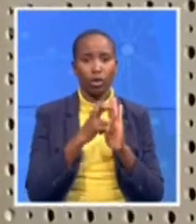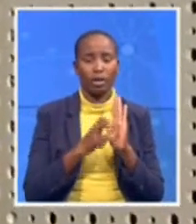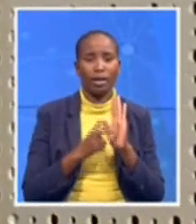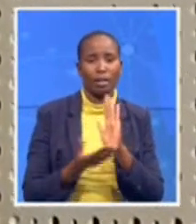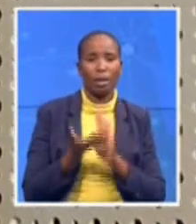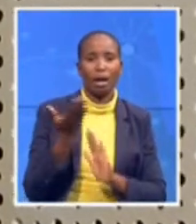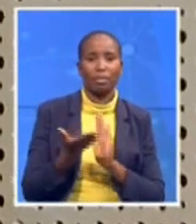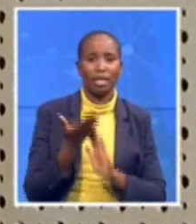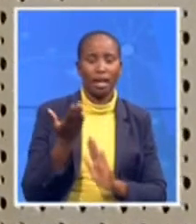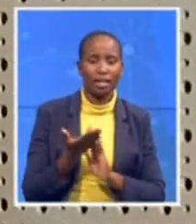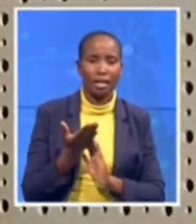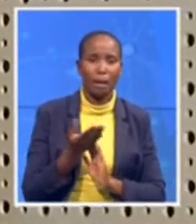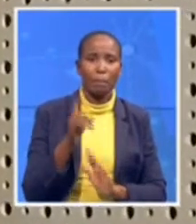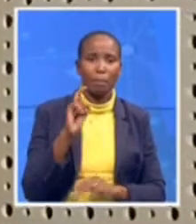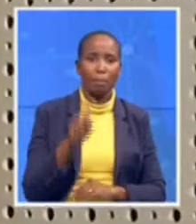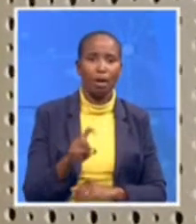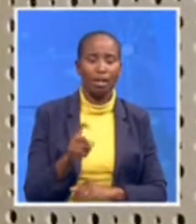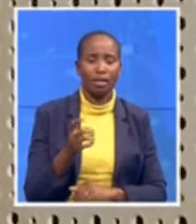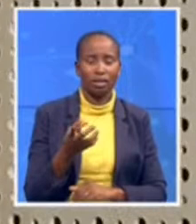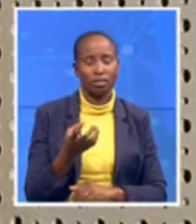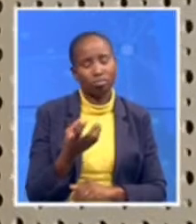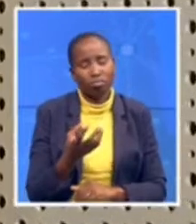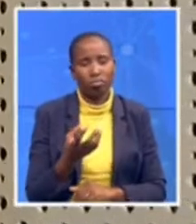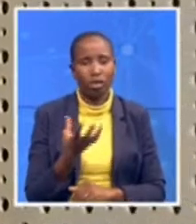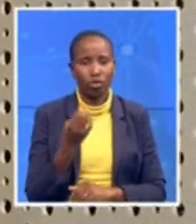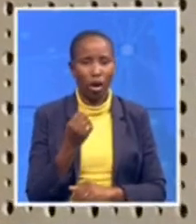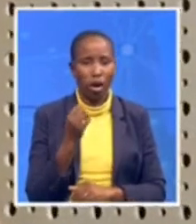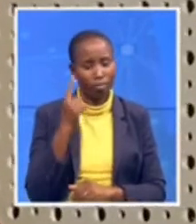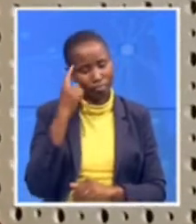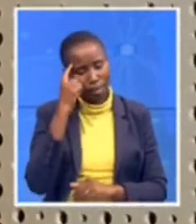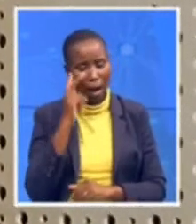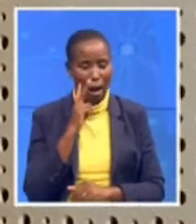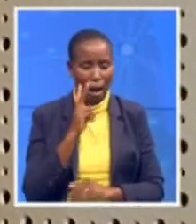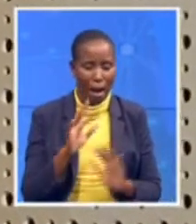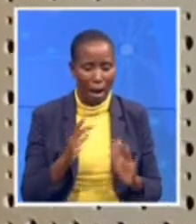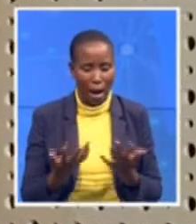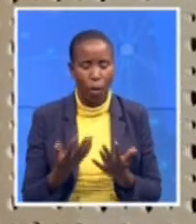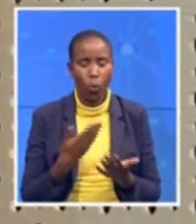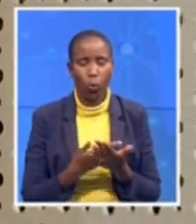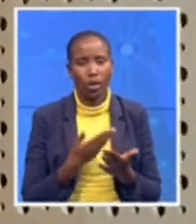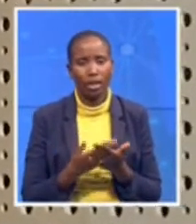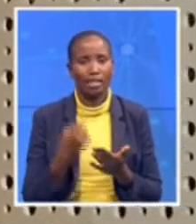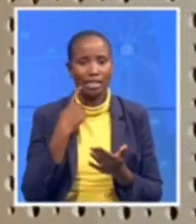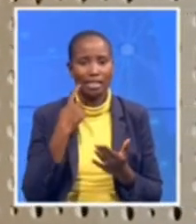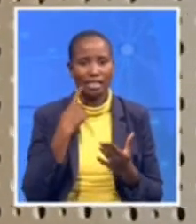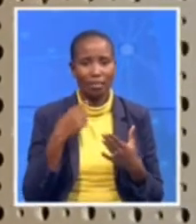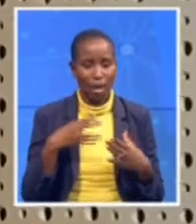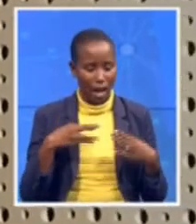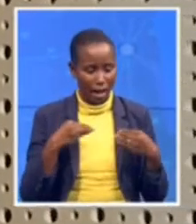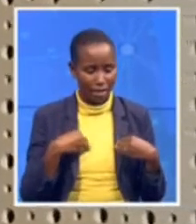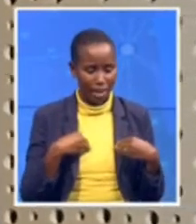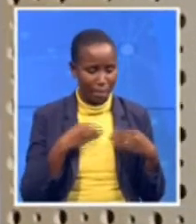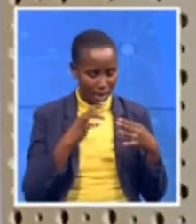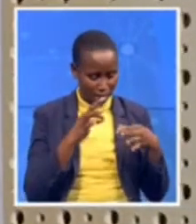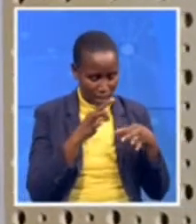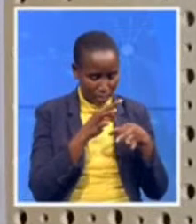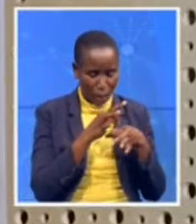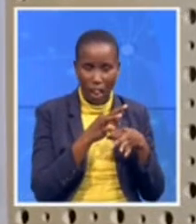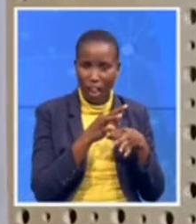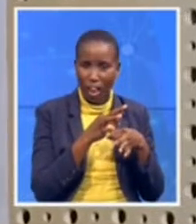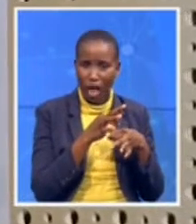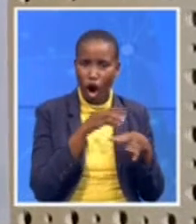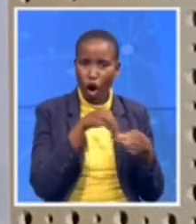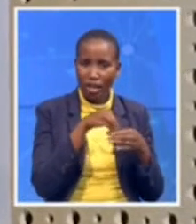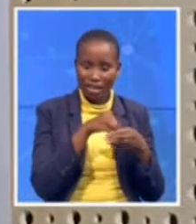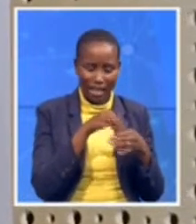exemptions. So as to allow smaller or emerging content creators to be able to distribute their